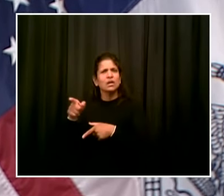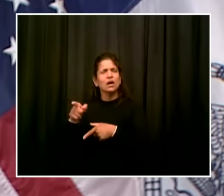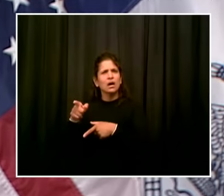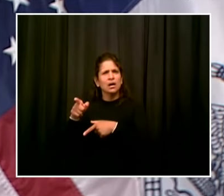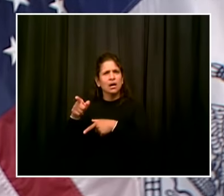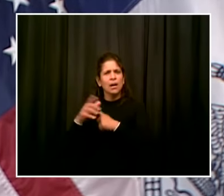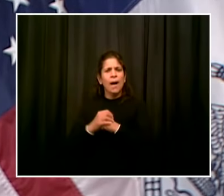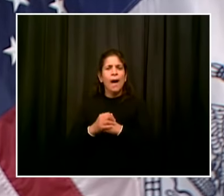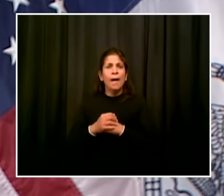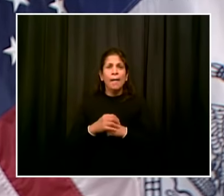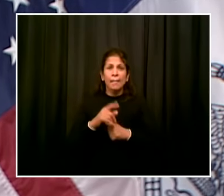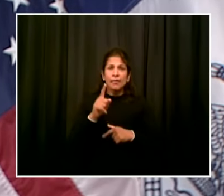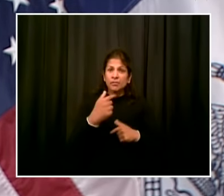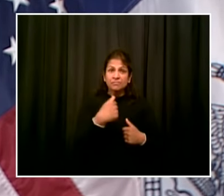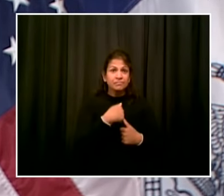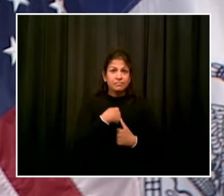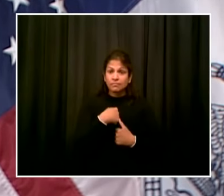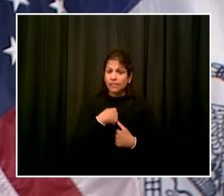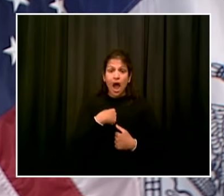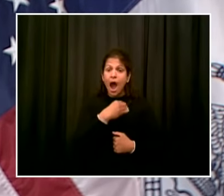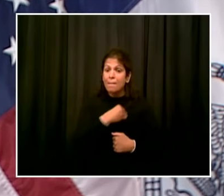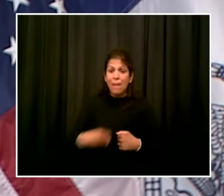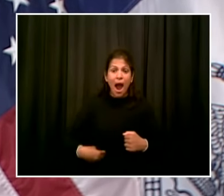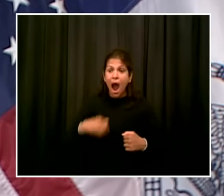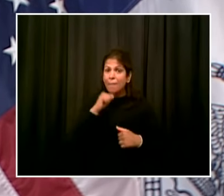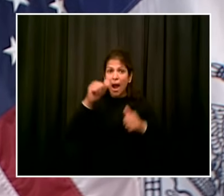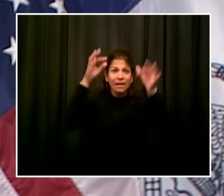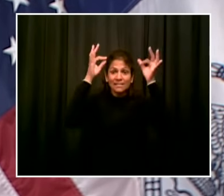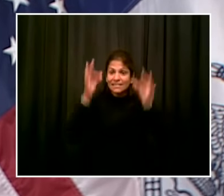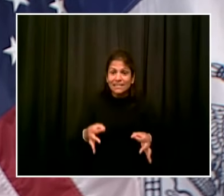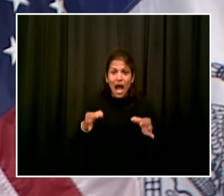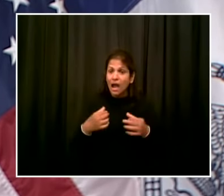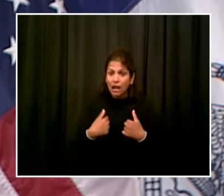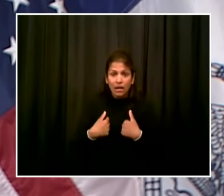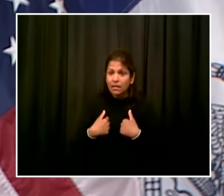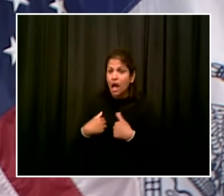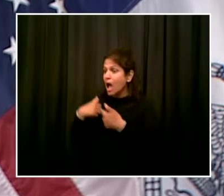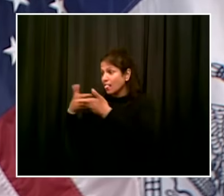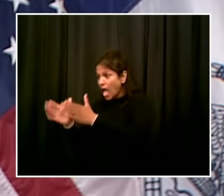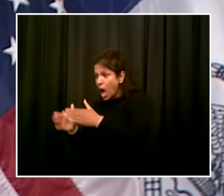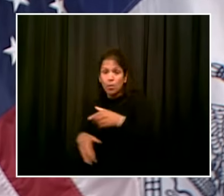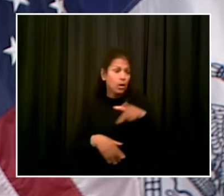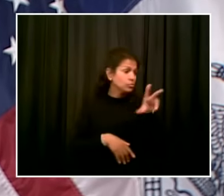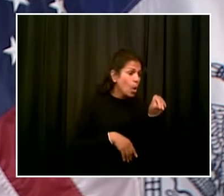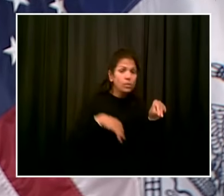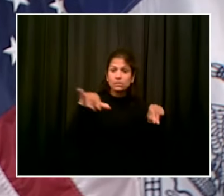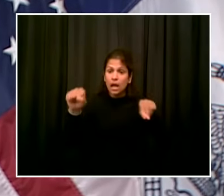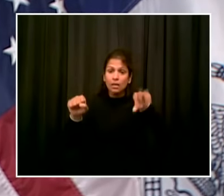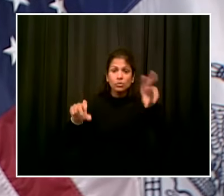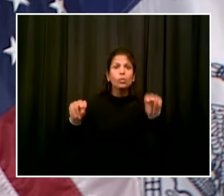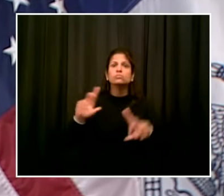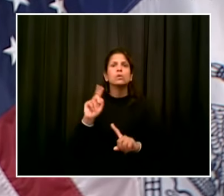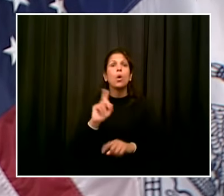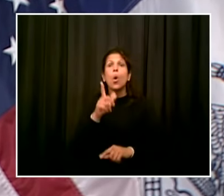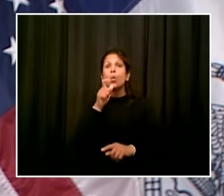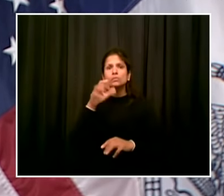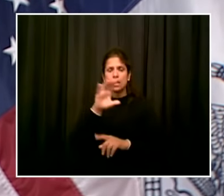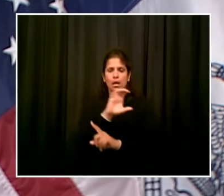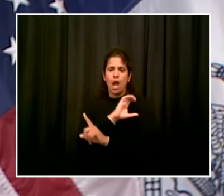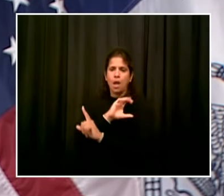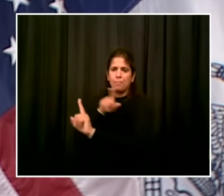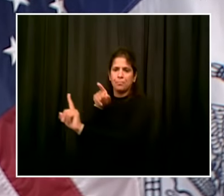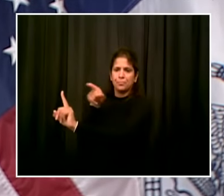that. NYPD, long before I came along, had a very developed approach to determining when a protest